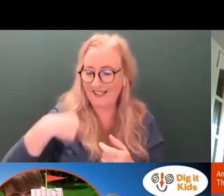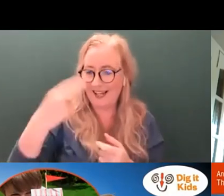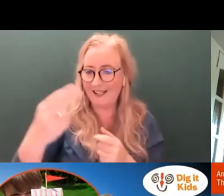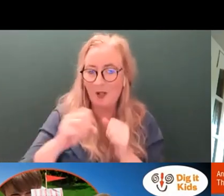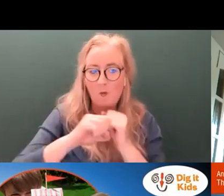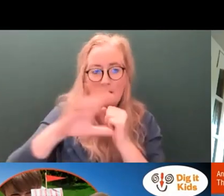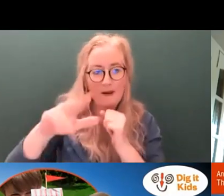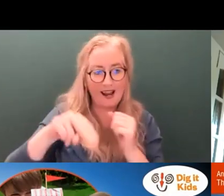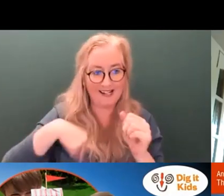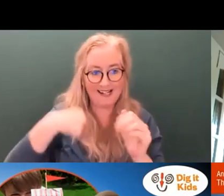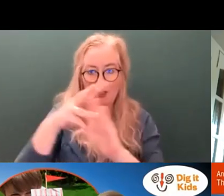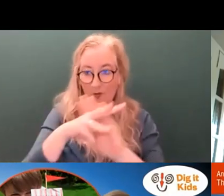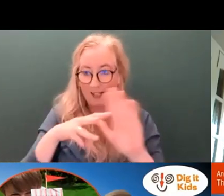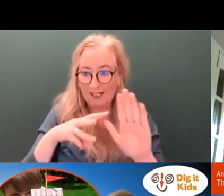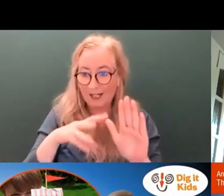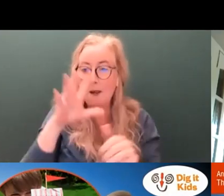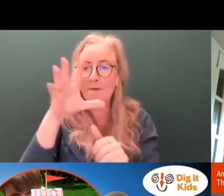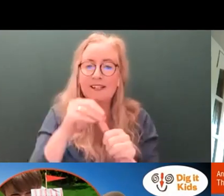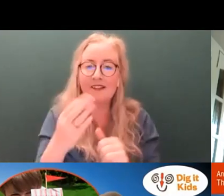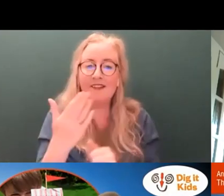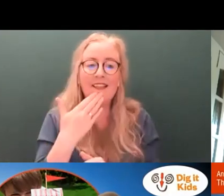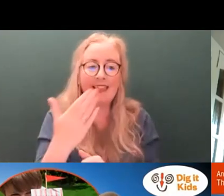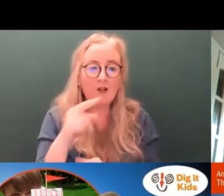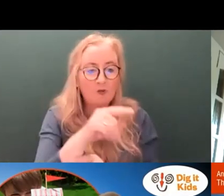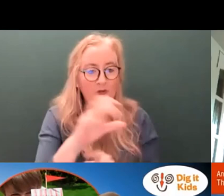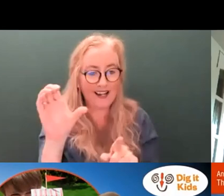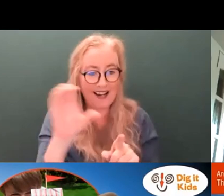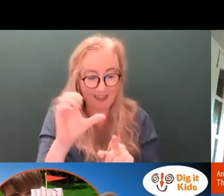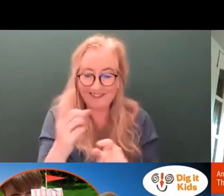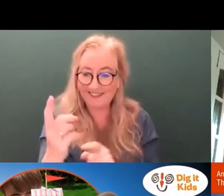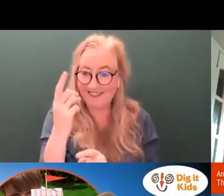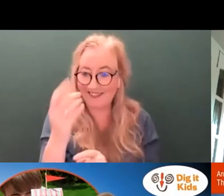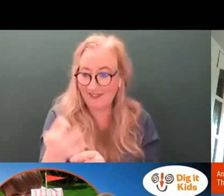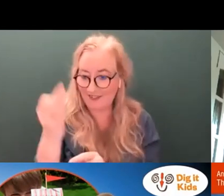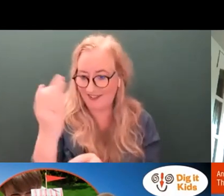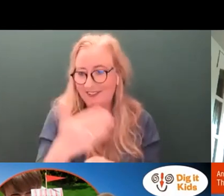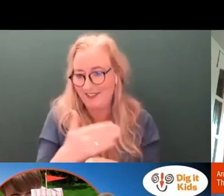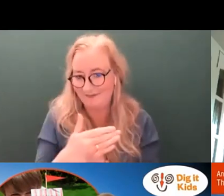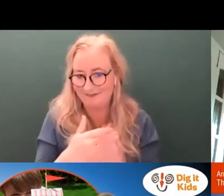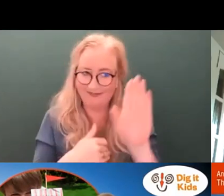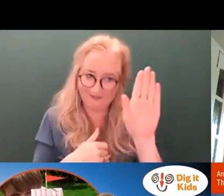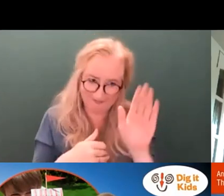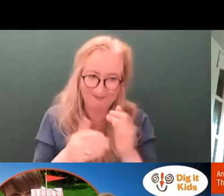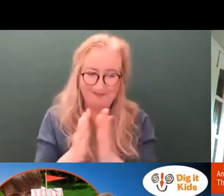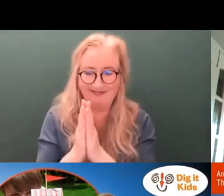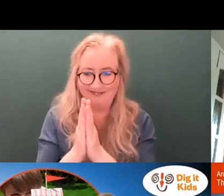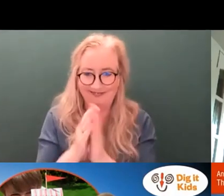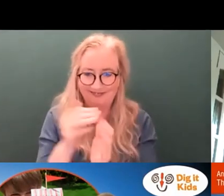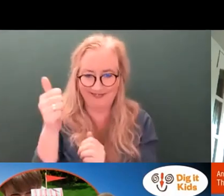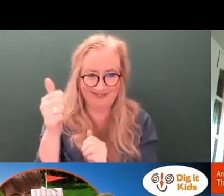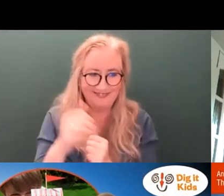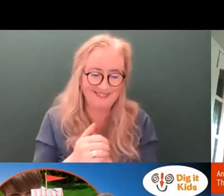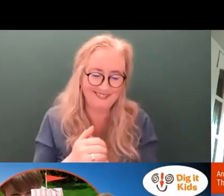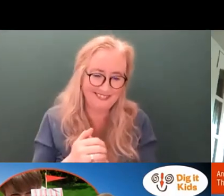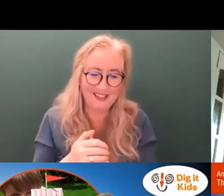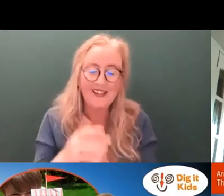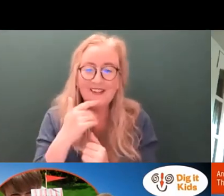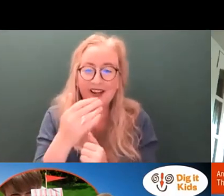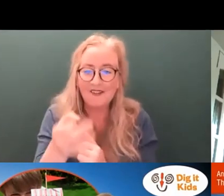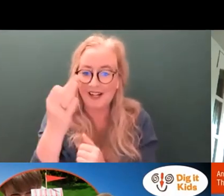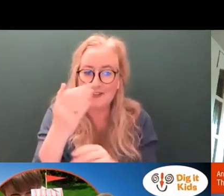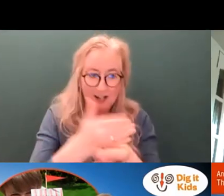week. Specific thanks to Catherine, who's done a great job with her interpretation, really terrific.